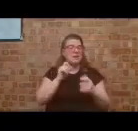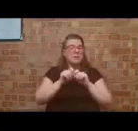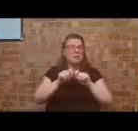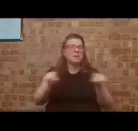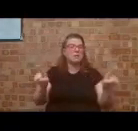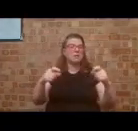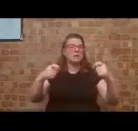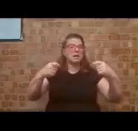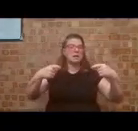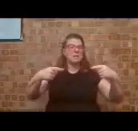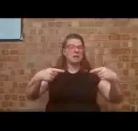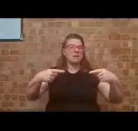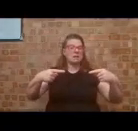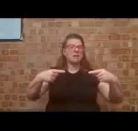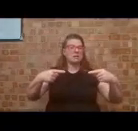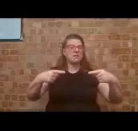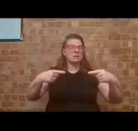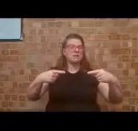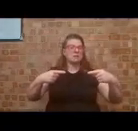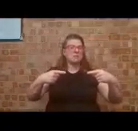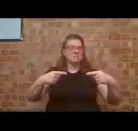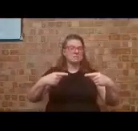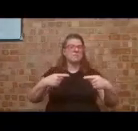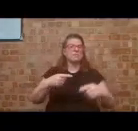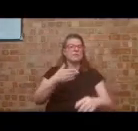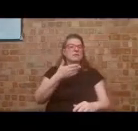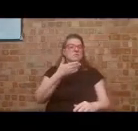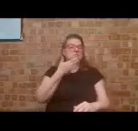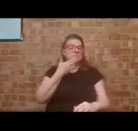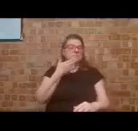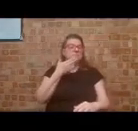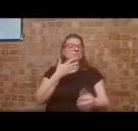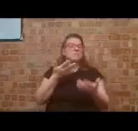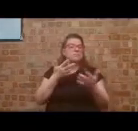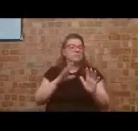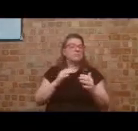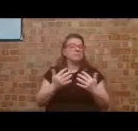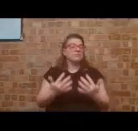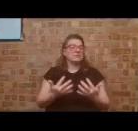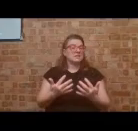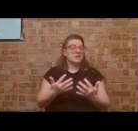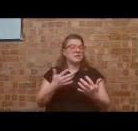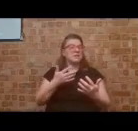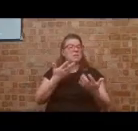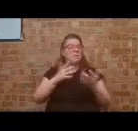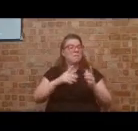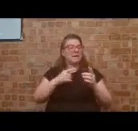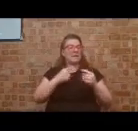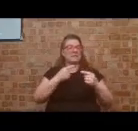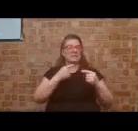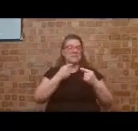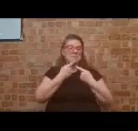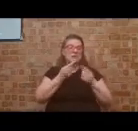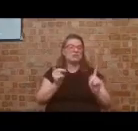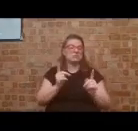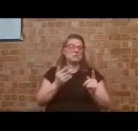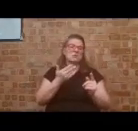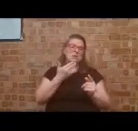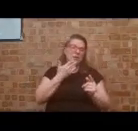just reminding everybody about next week's meeting, and then share any links that we've mentioned today. But yeah, thank you for everybody